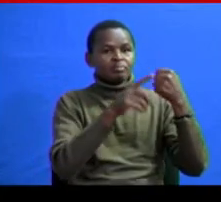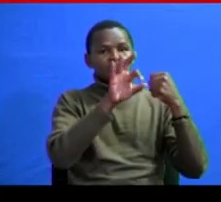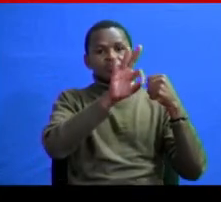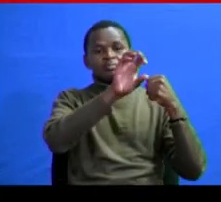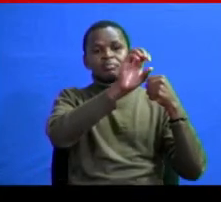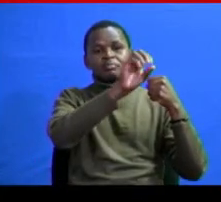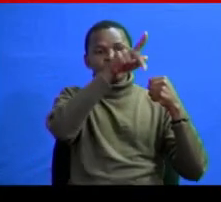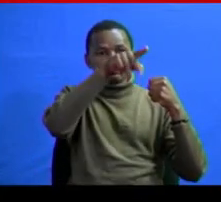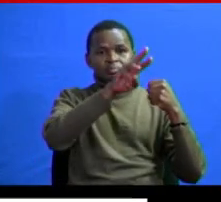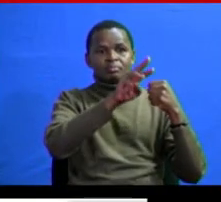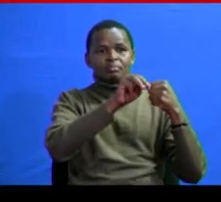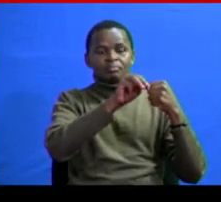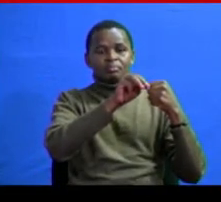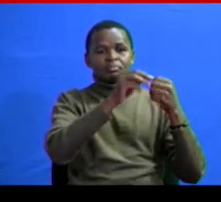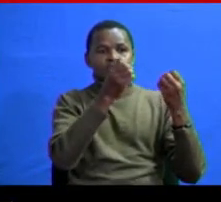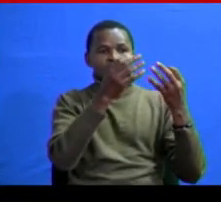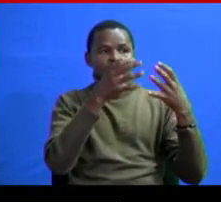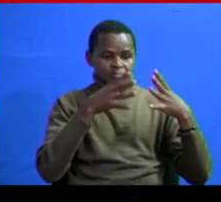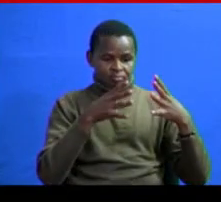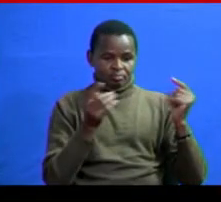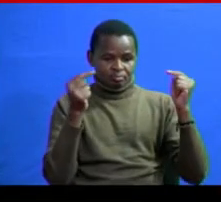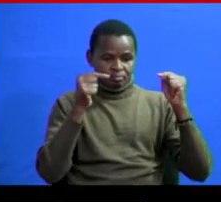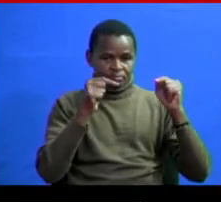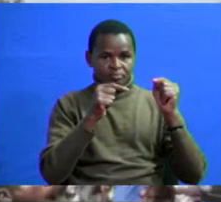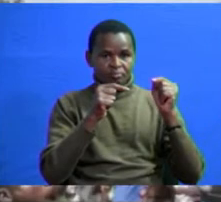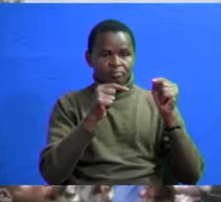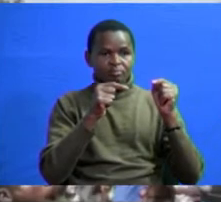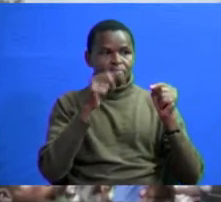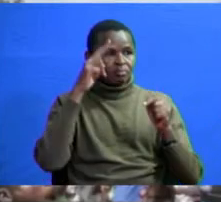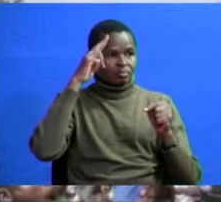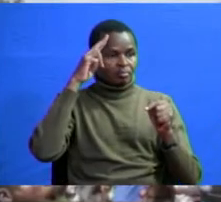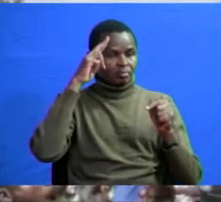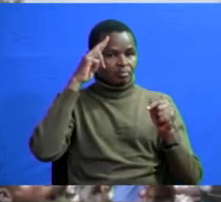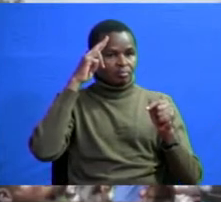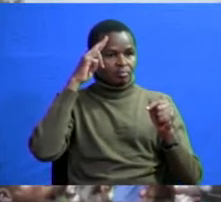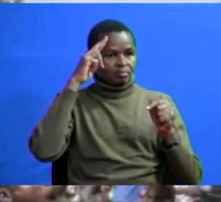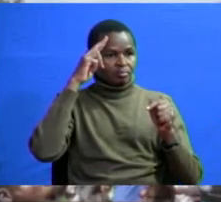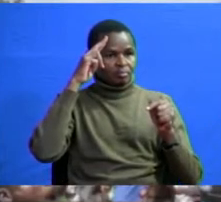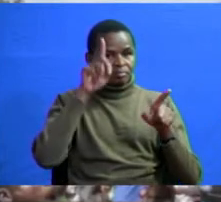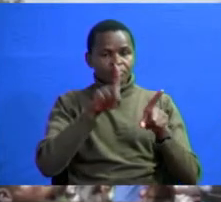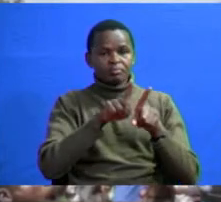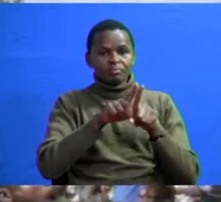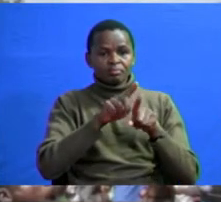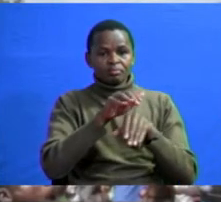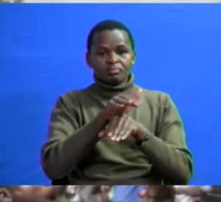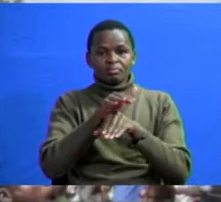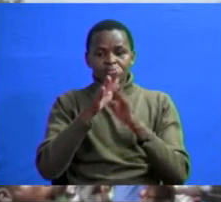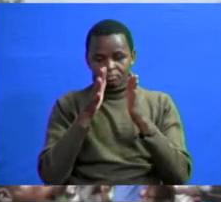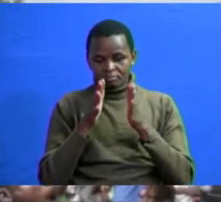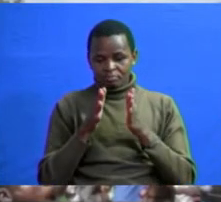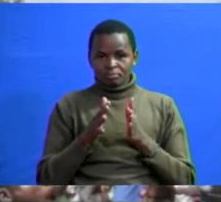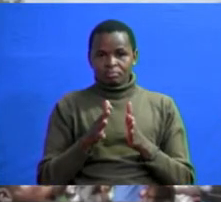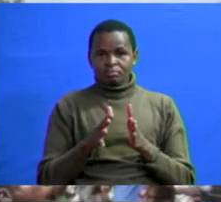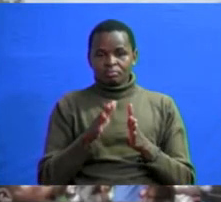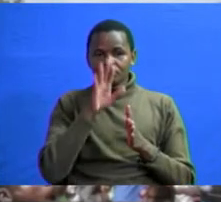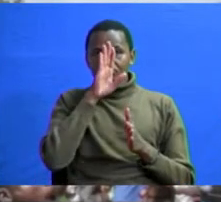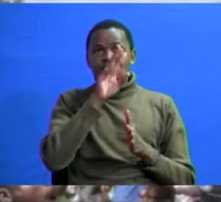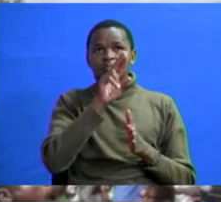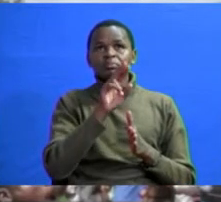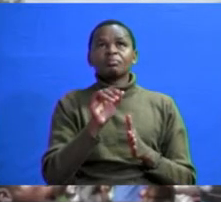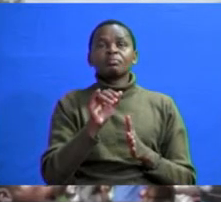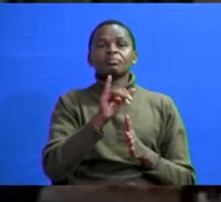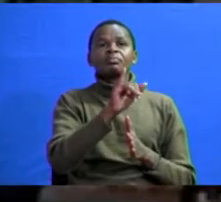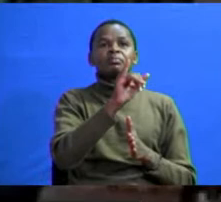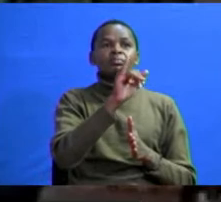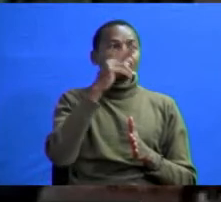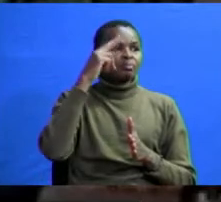p.m. when a rowdy mob arrived at the police station in a pickup truck escorting the body of a deceased person being ferried by the police from